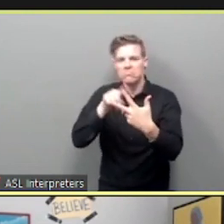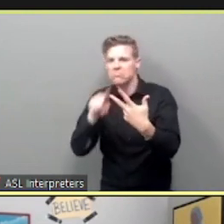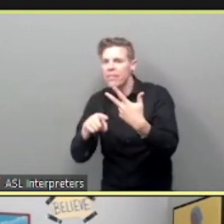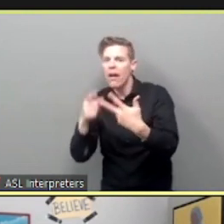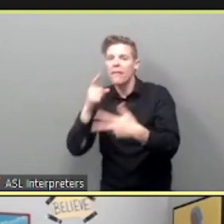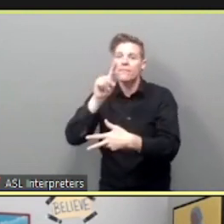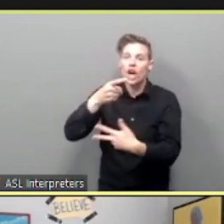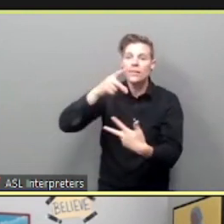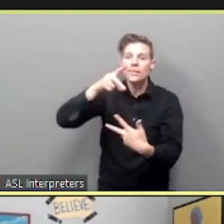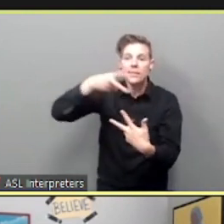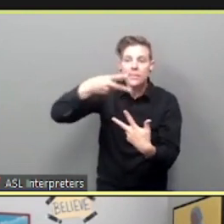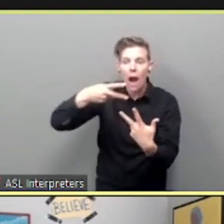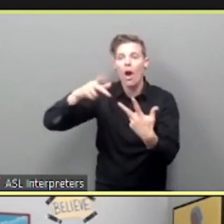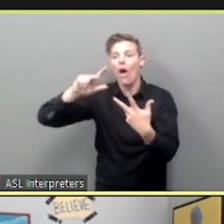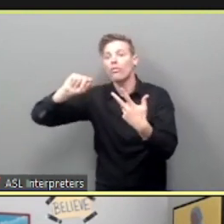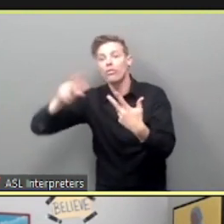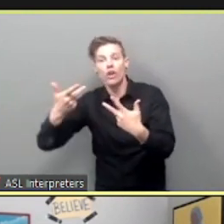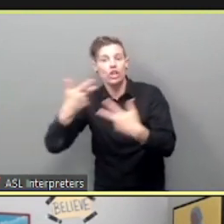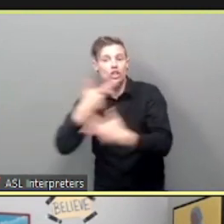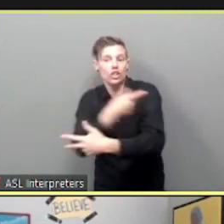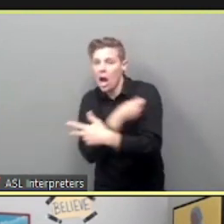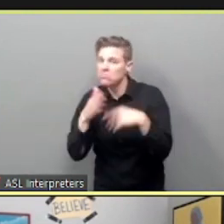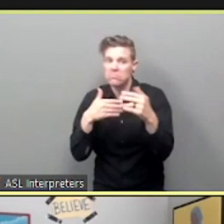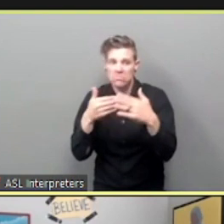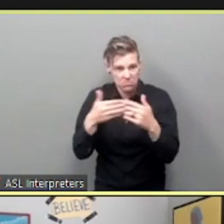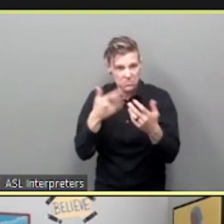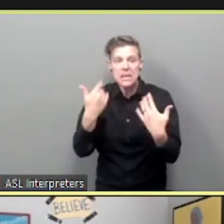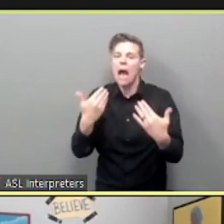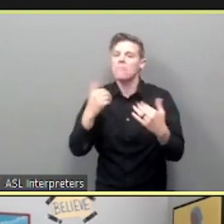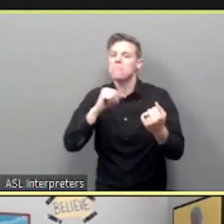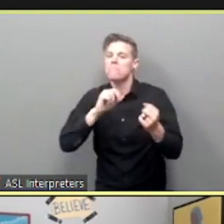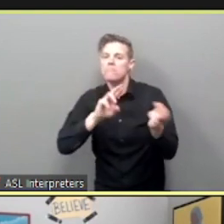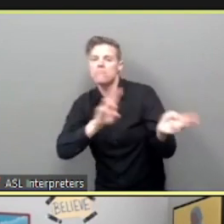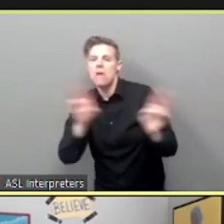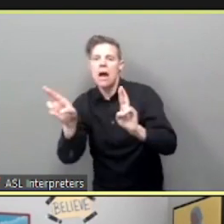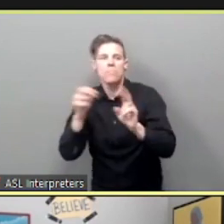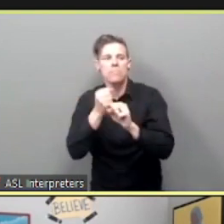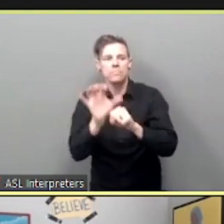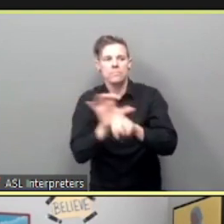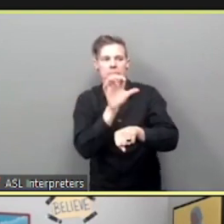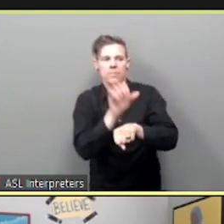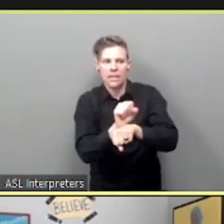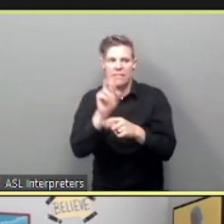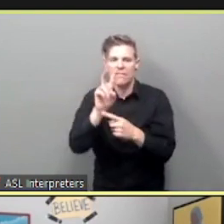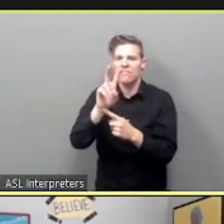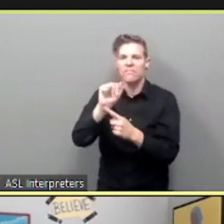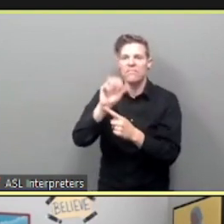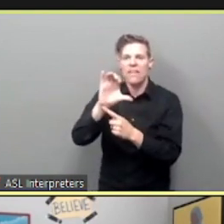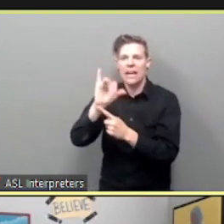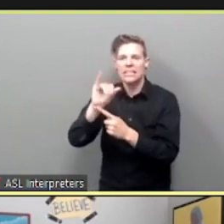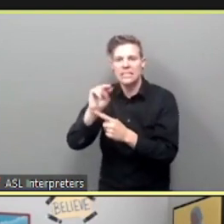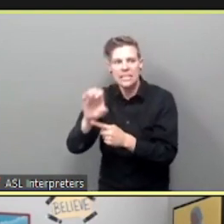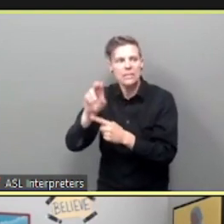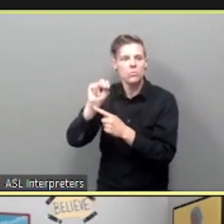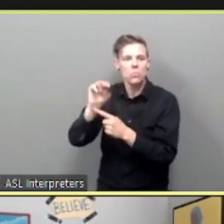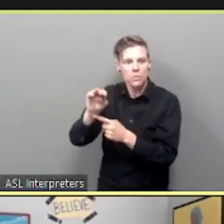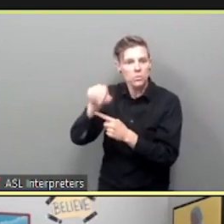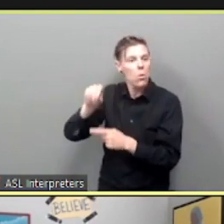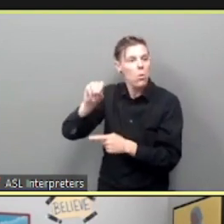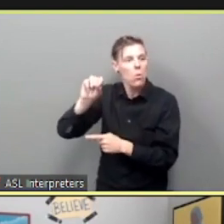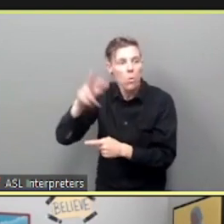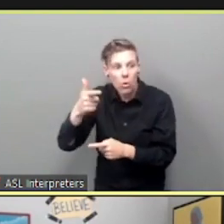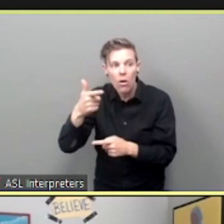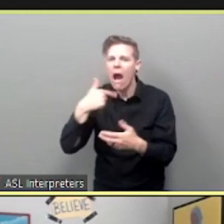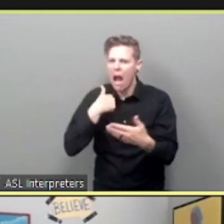can get your COVID-19 appointments online at vaccinenewmexico.org. You can schedule an appointment with your